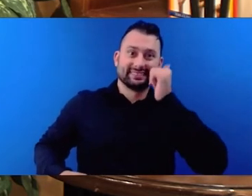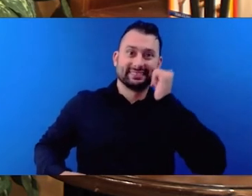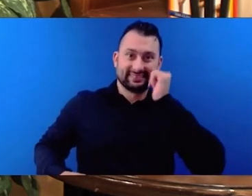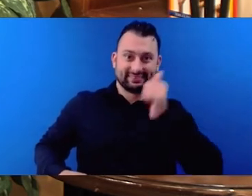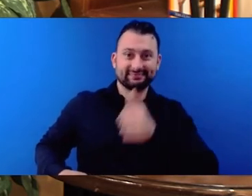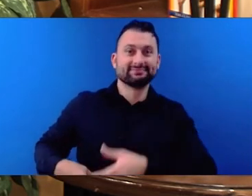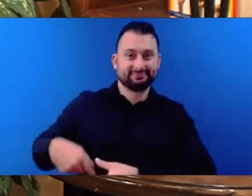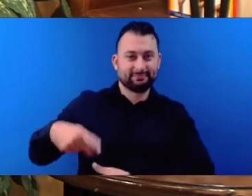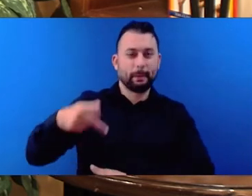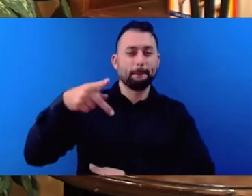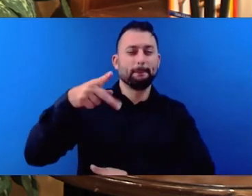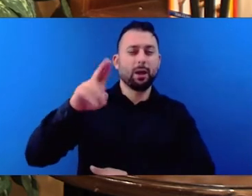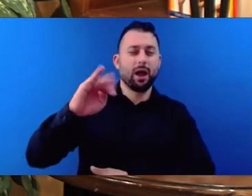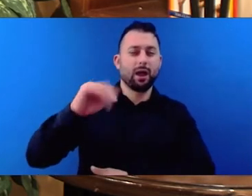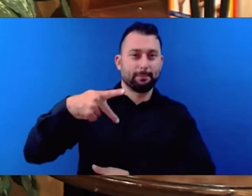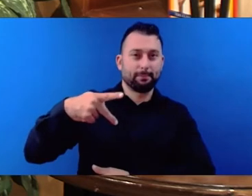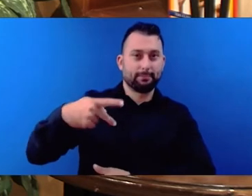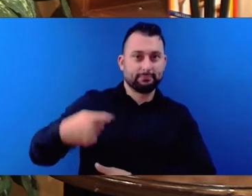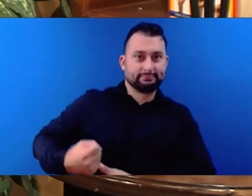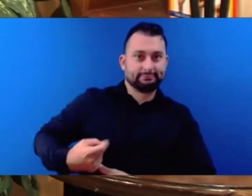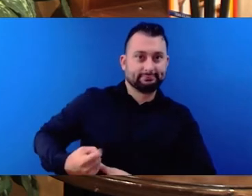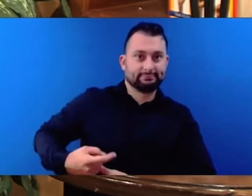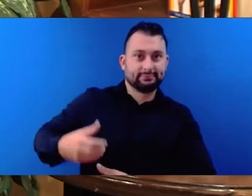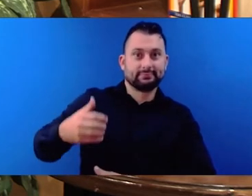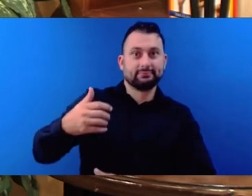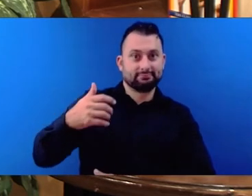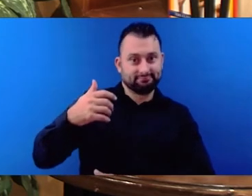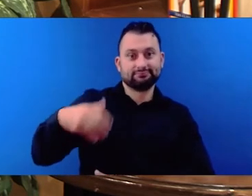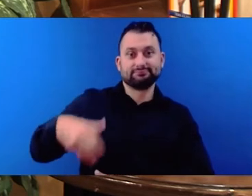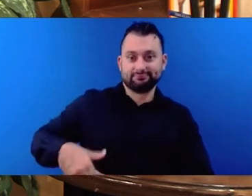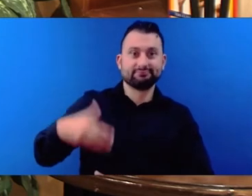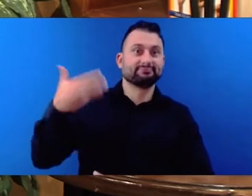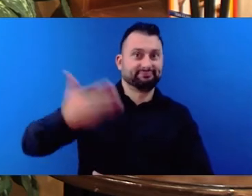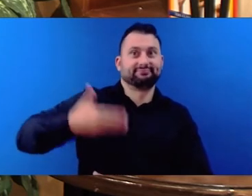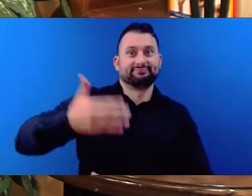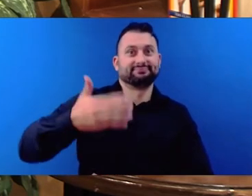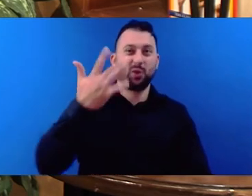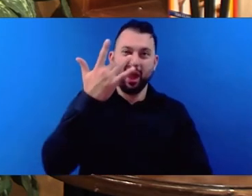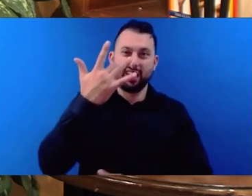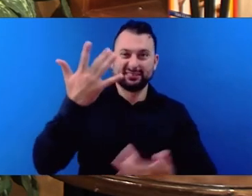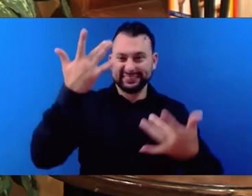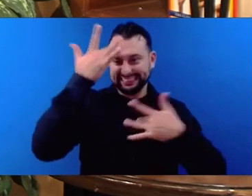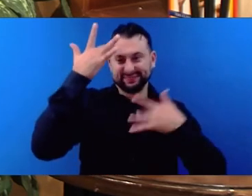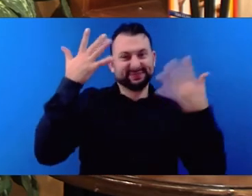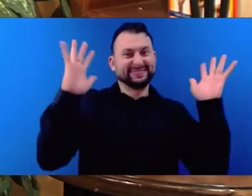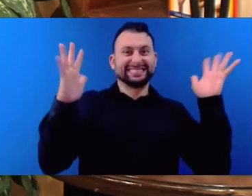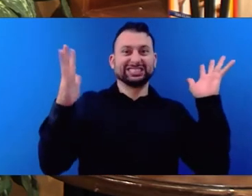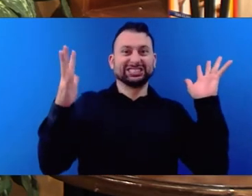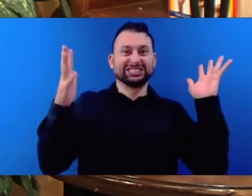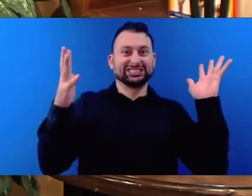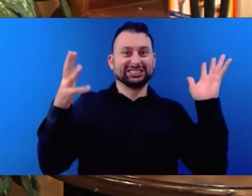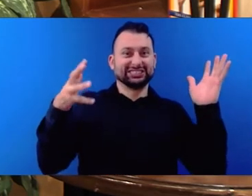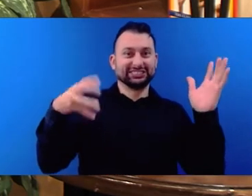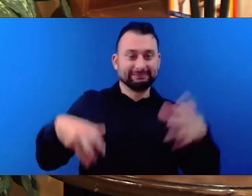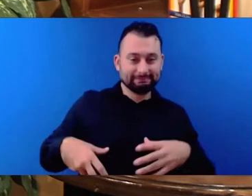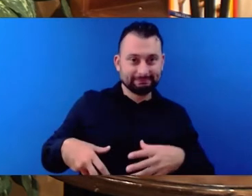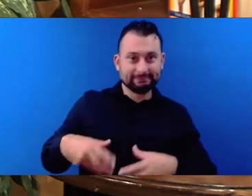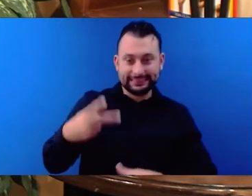It just kind of depends on how that patient is able to control their diabetes with just giving